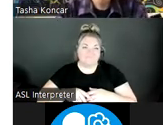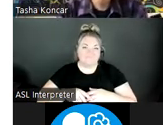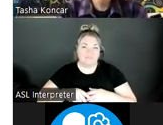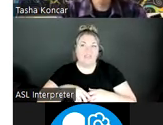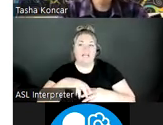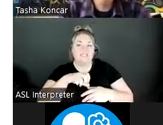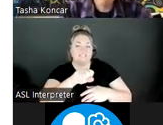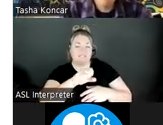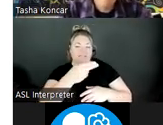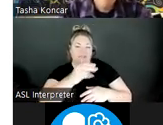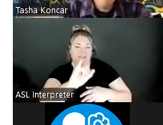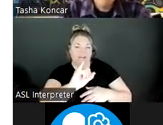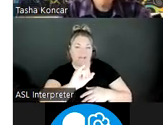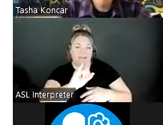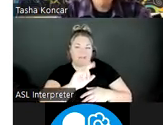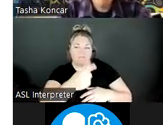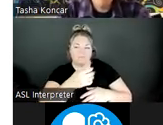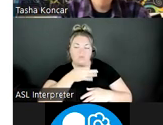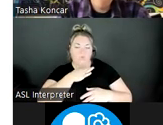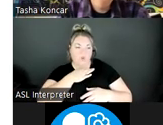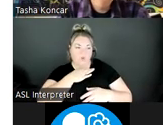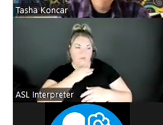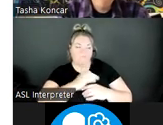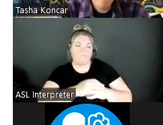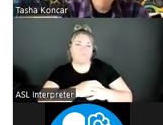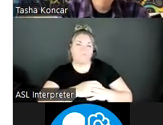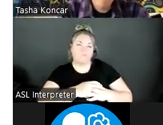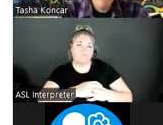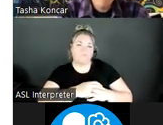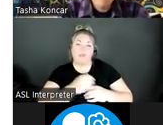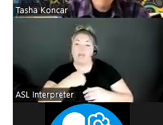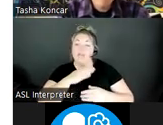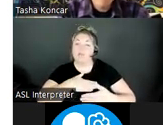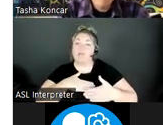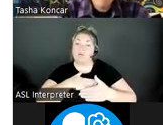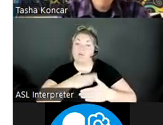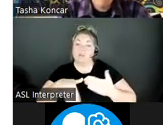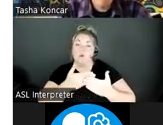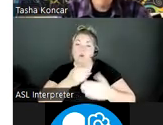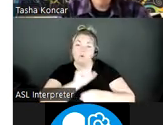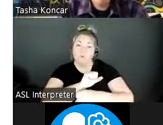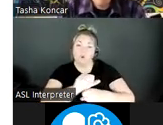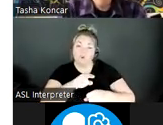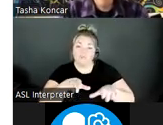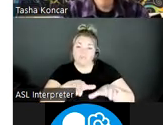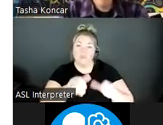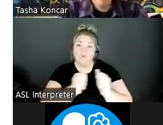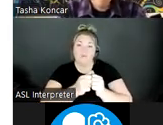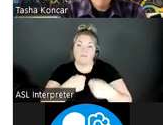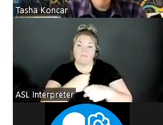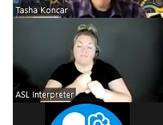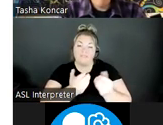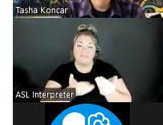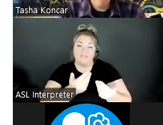Yes, hi. I just wonder, I appreciate all the work you've done with making it easy